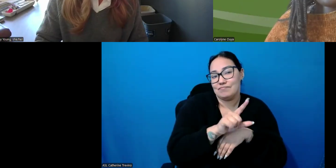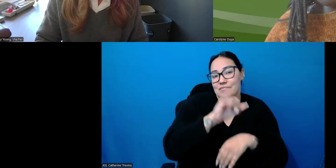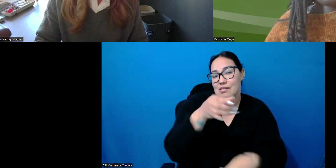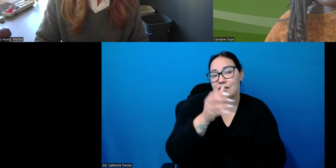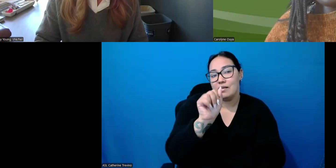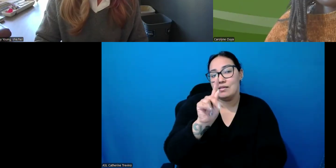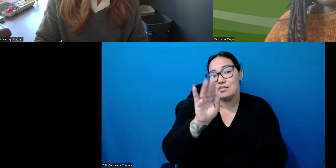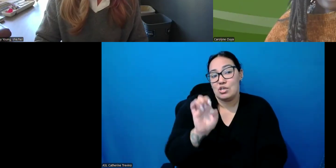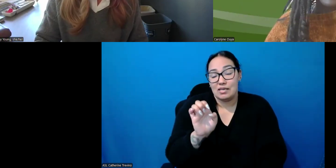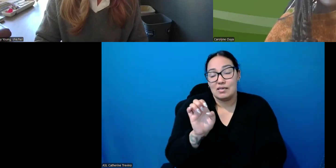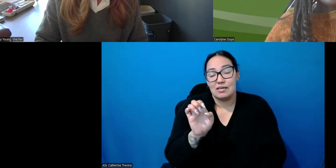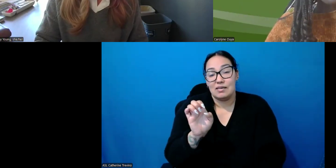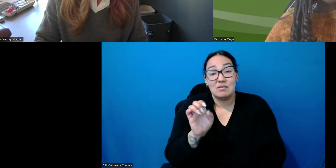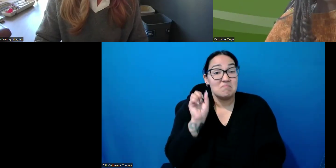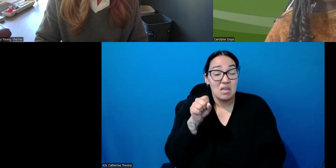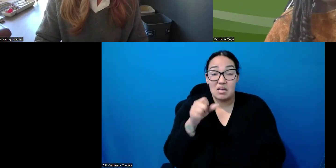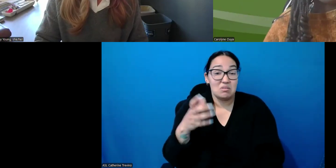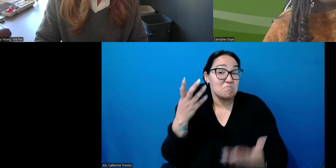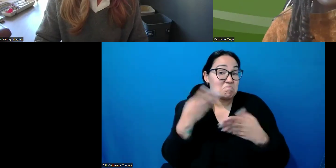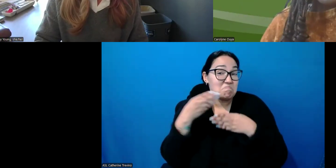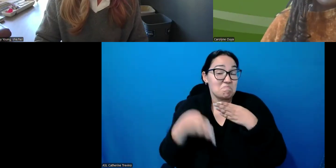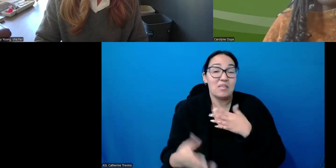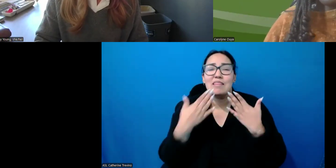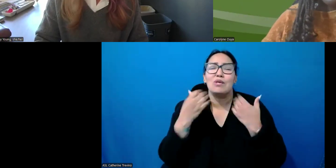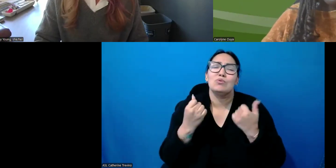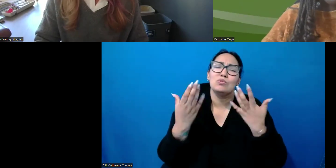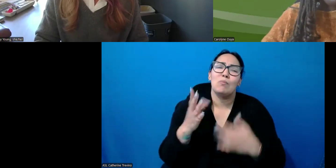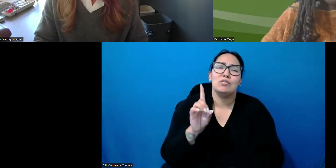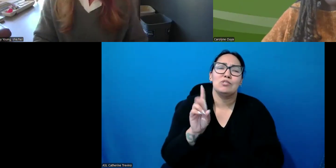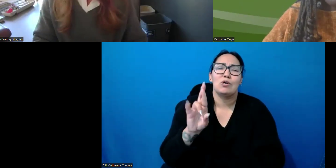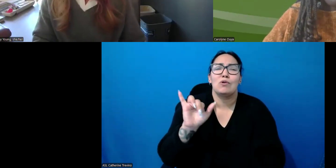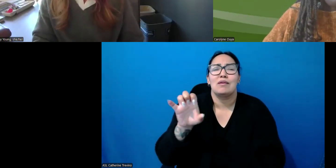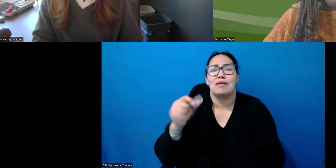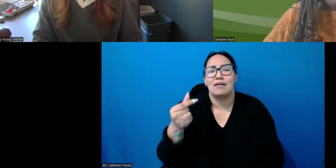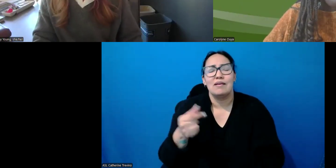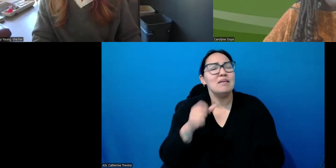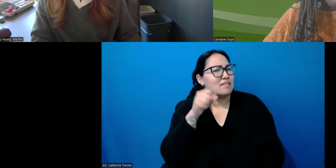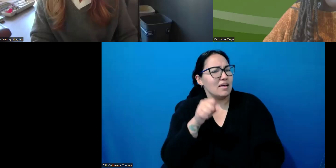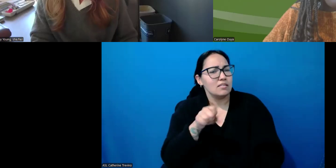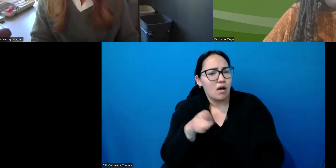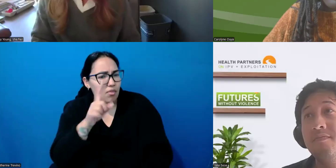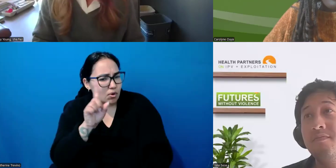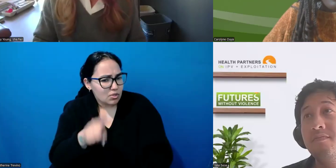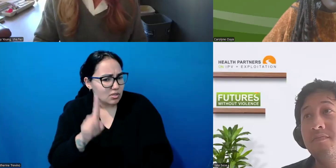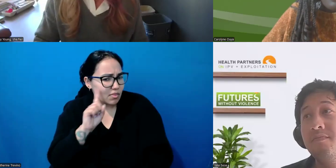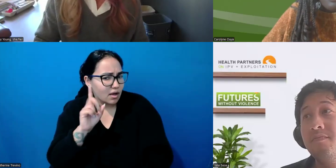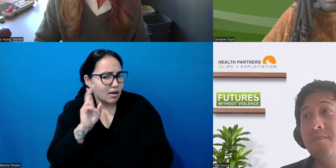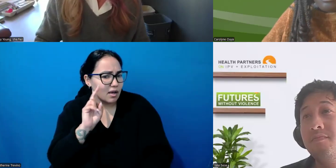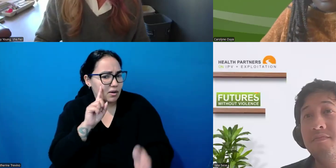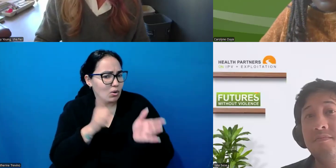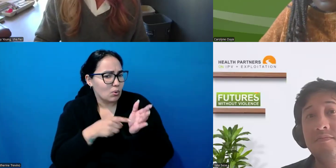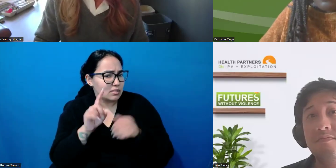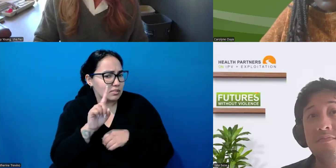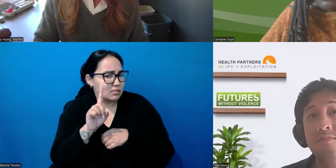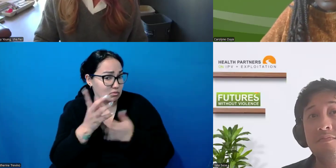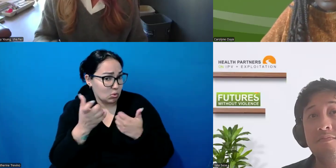Jake, to take us home. And thank you so much, Dr. Young. Yeah, absolutely. There was another question in the chat. I don't know if we want to